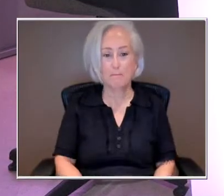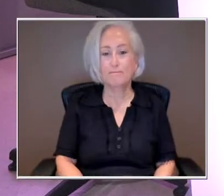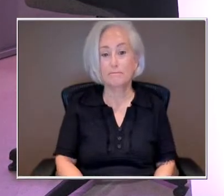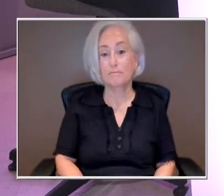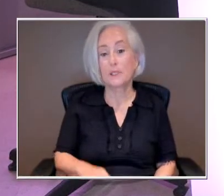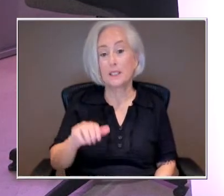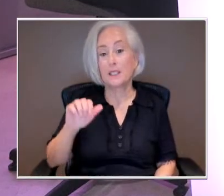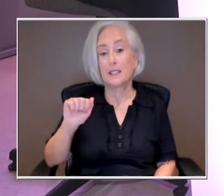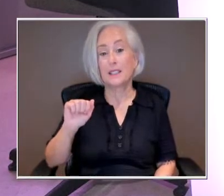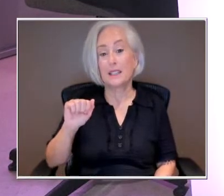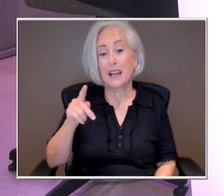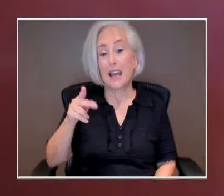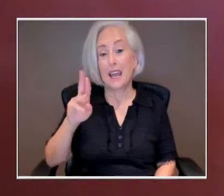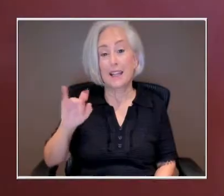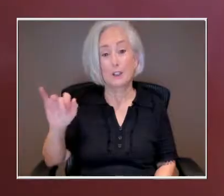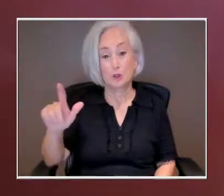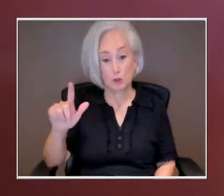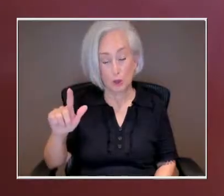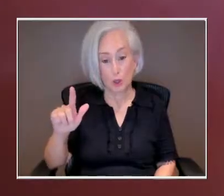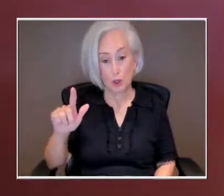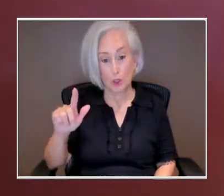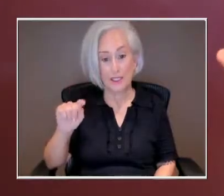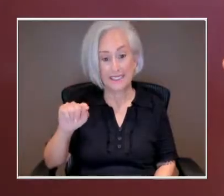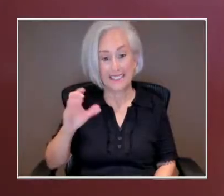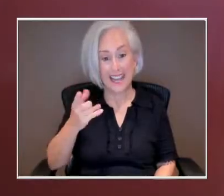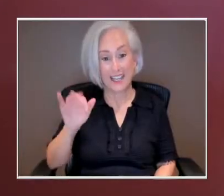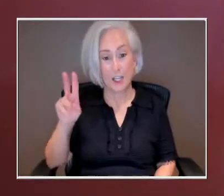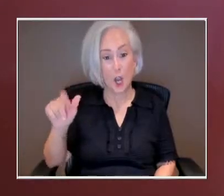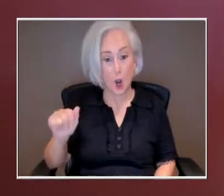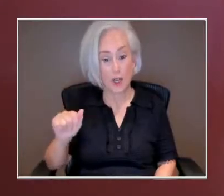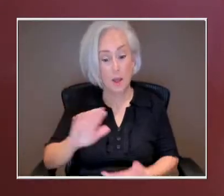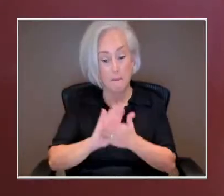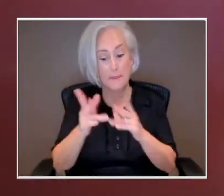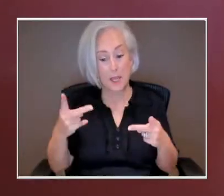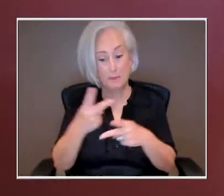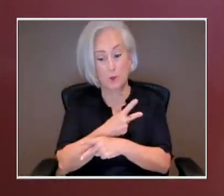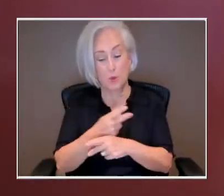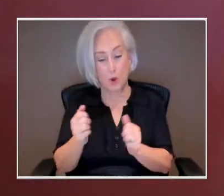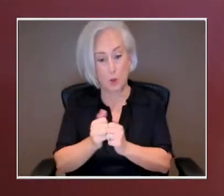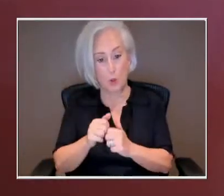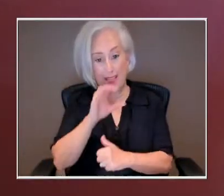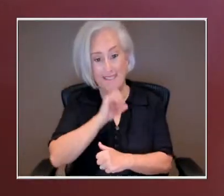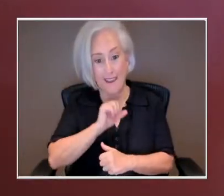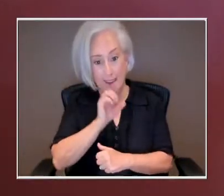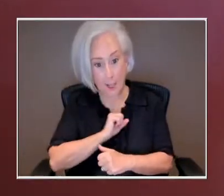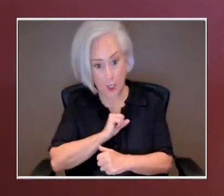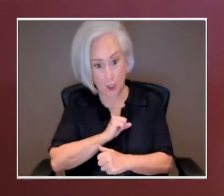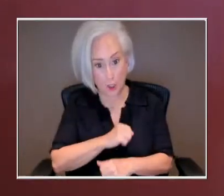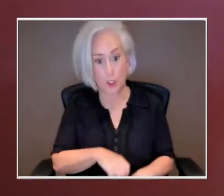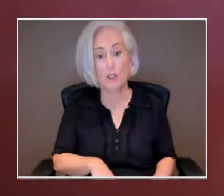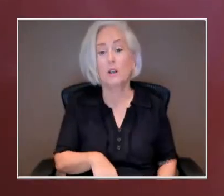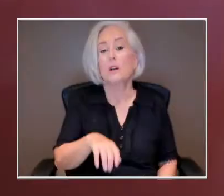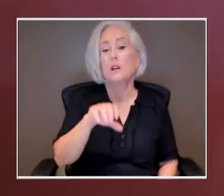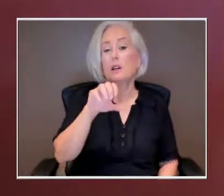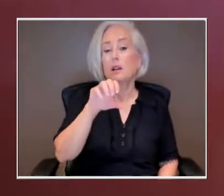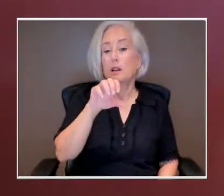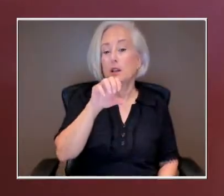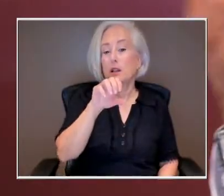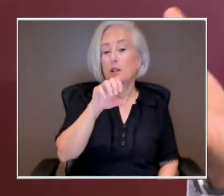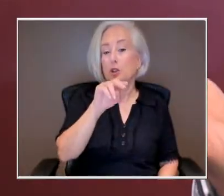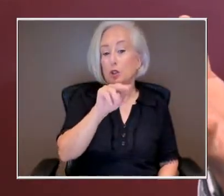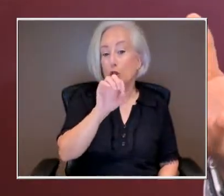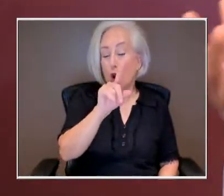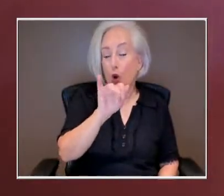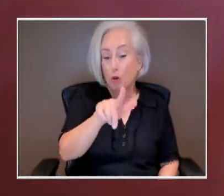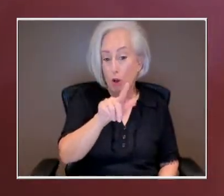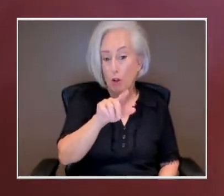and some of these, they actually get worse with age. There are other ones, so like AV node reentrant tachycardia or AV reentrant tachycardia. Sometimes they can